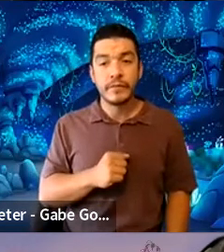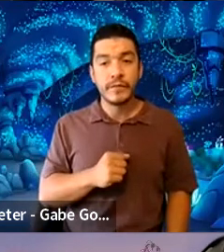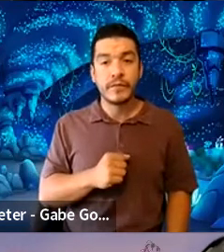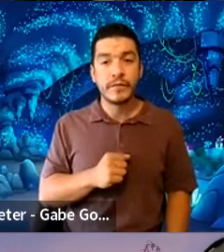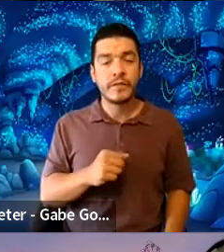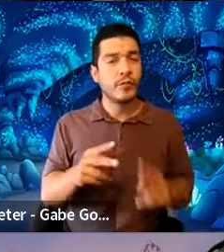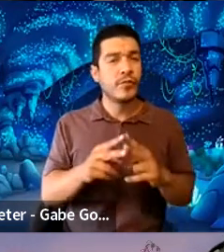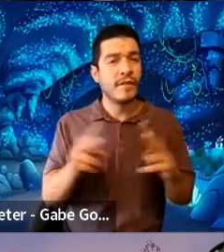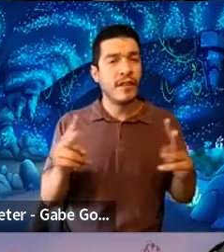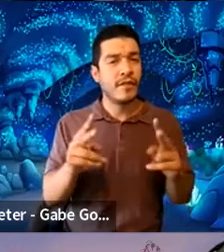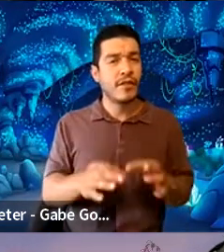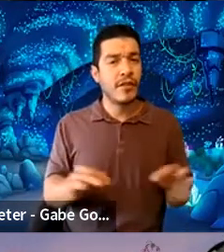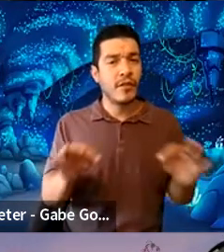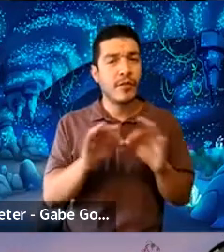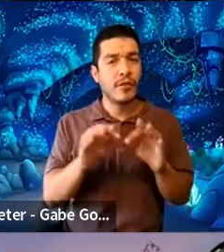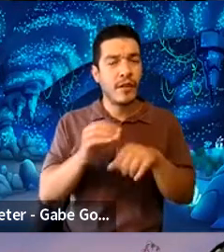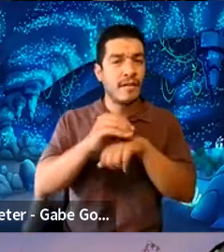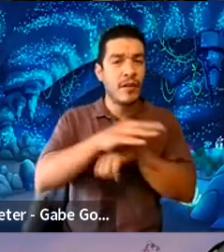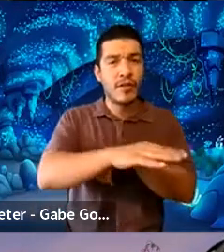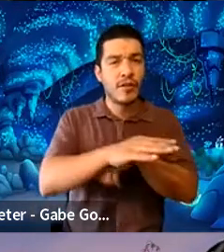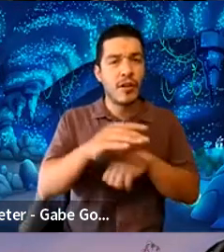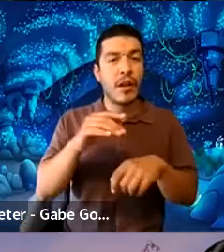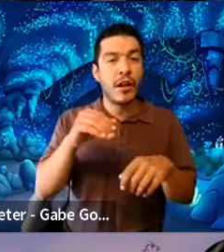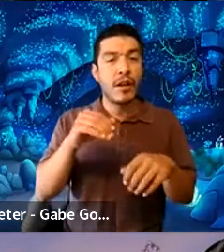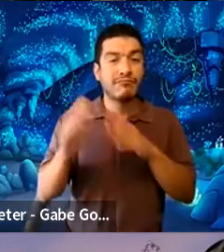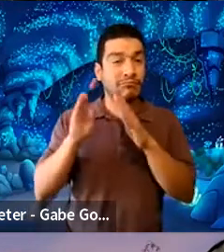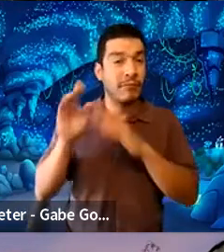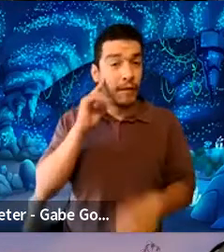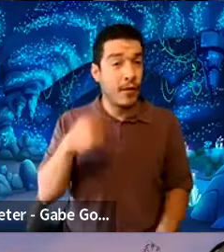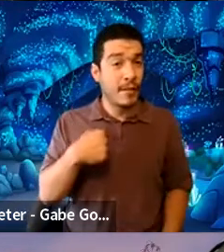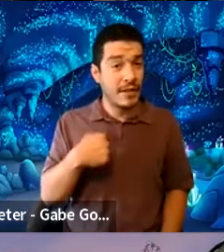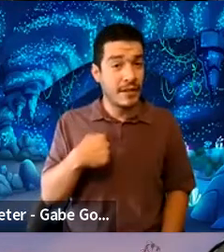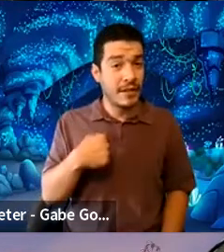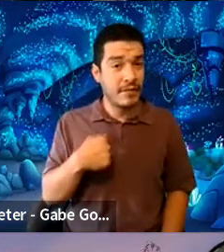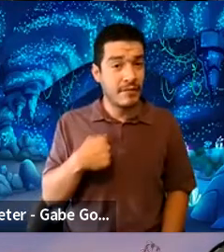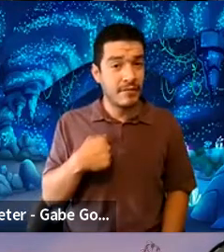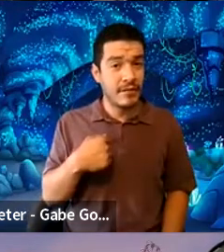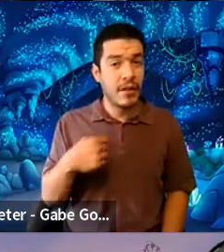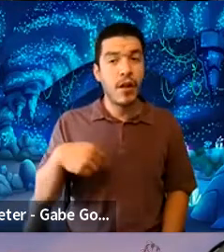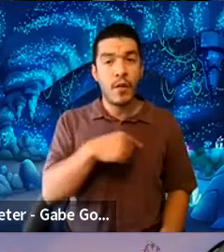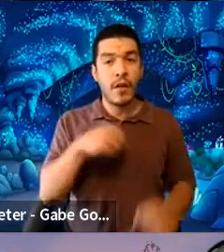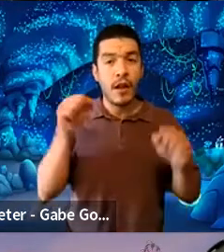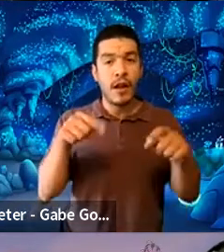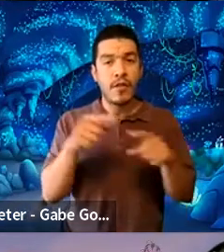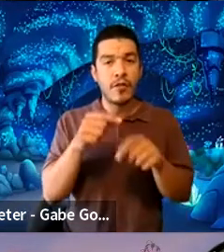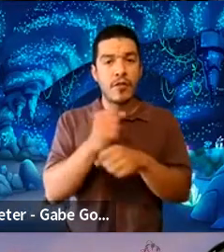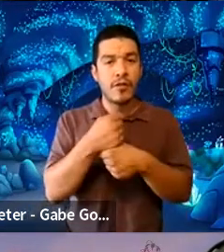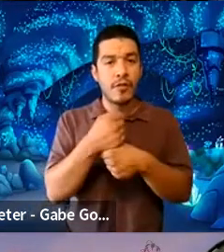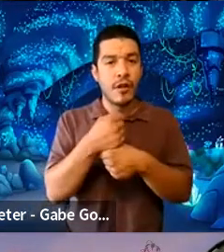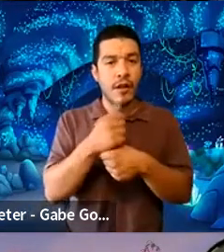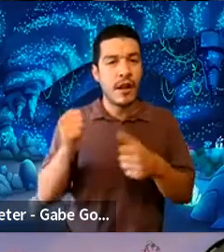a very important influence early on for me as well. We were able to make a